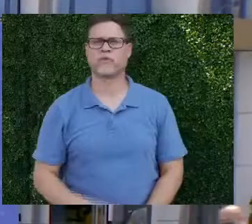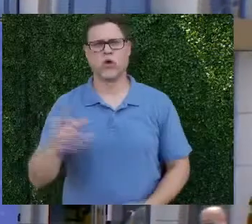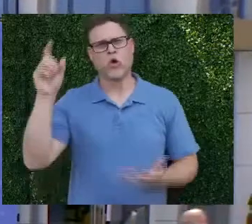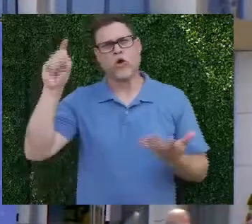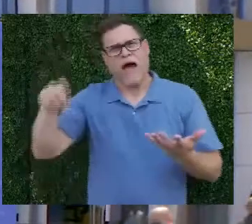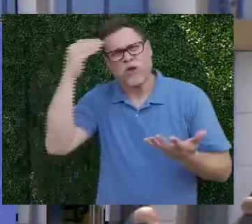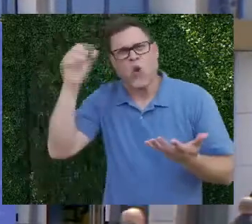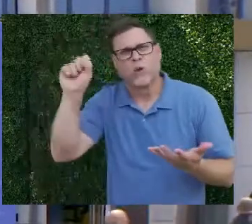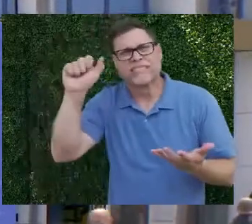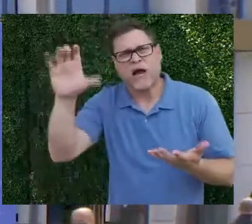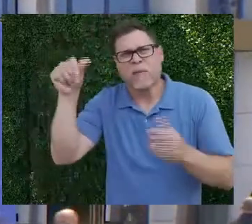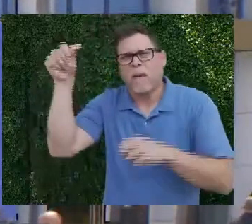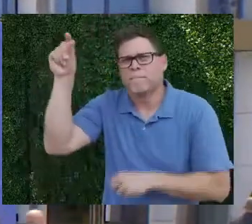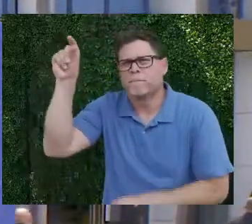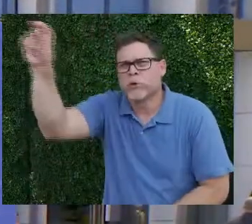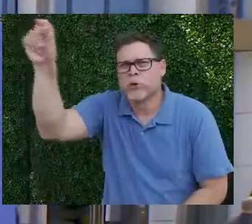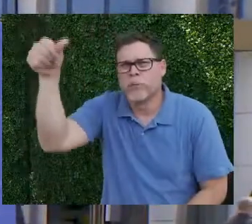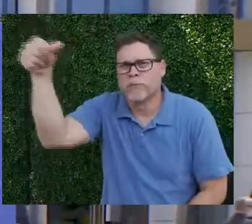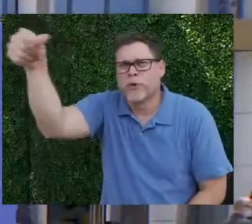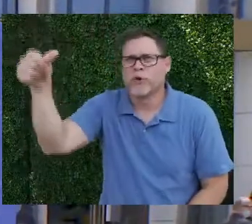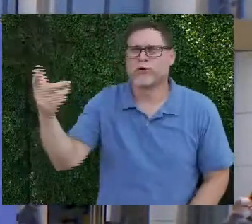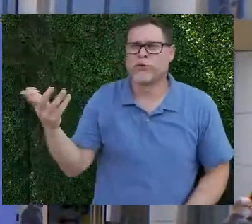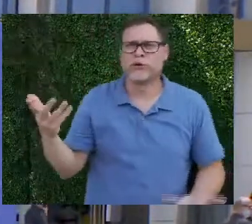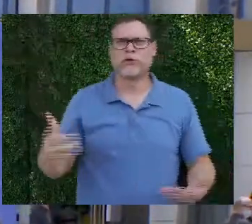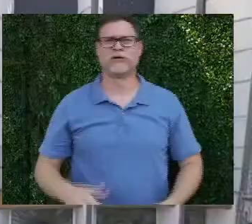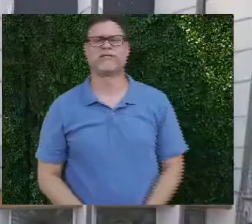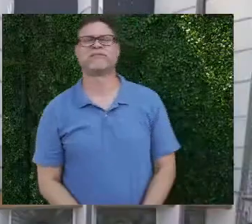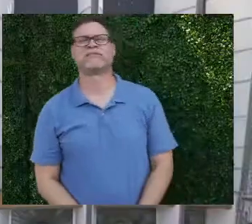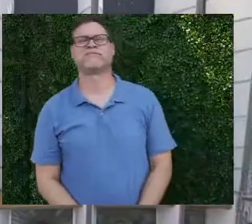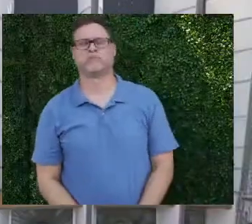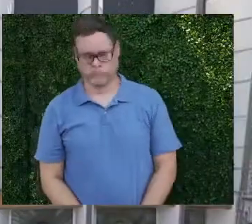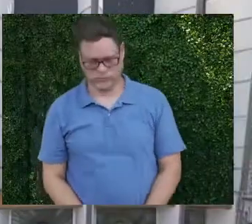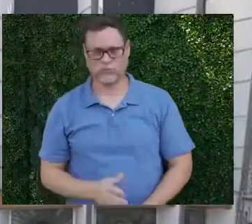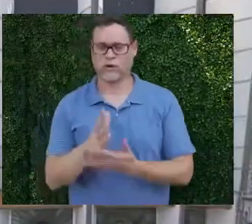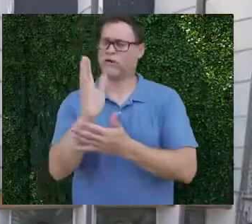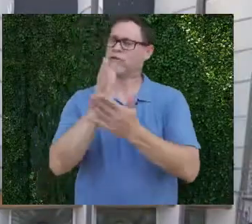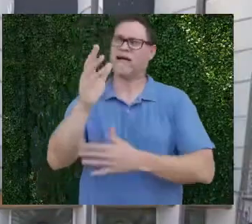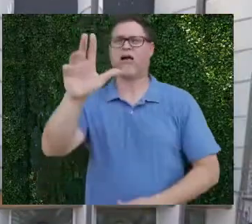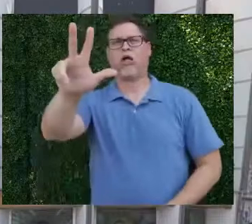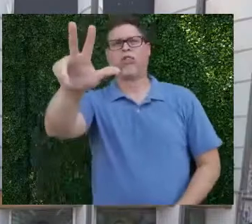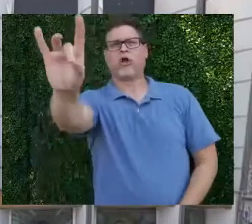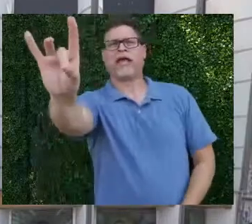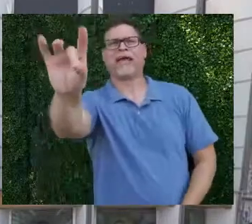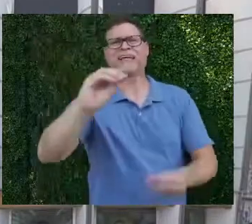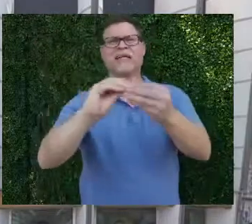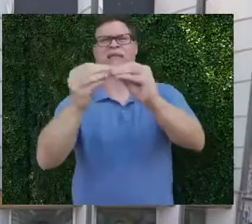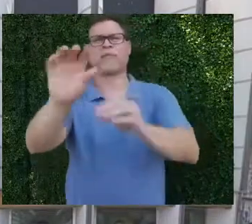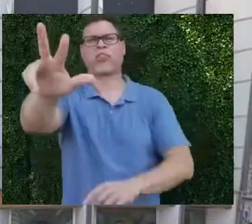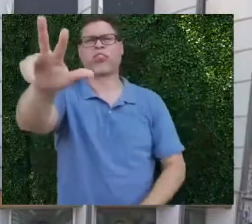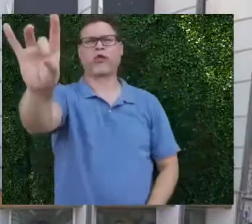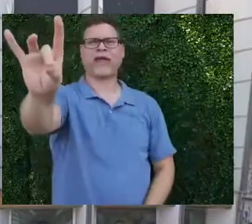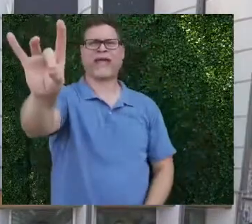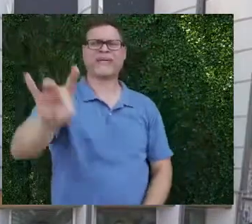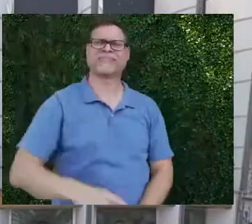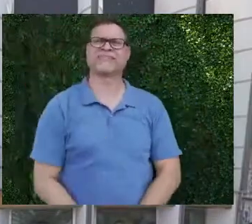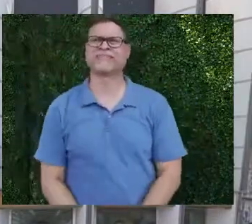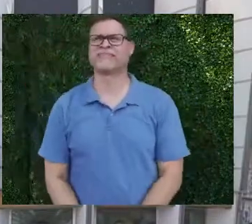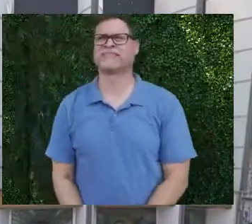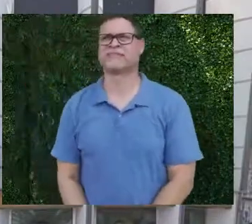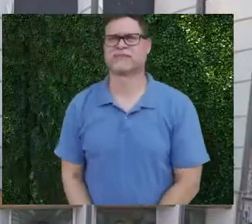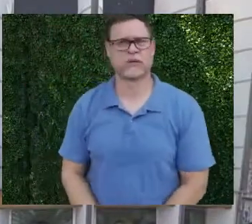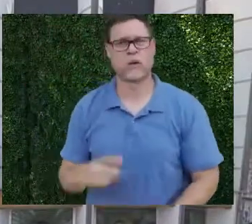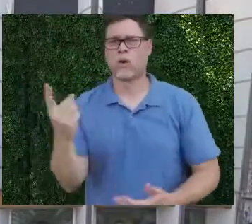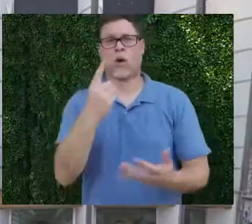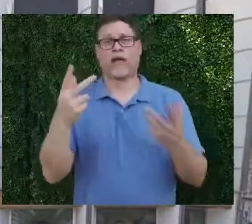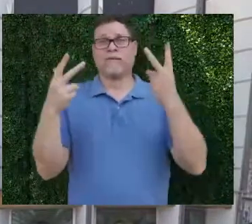where is. Sacramento is. Hit him, Helen. Unbelievable. All right, Okay. Ella. 38. Number 38. 38. We've